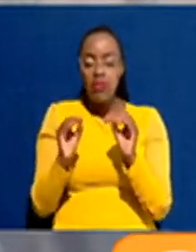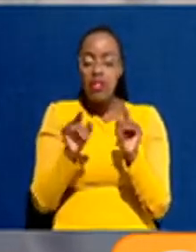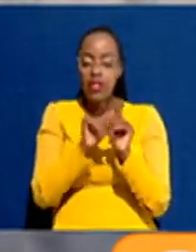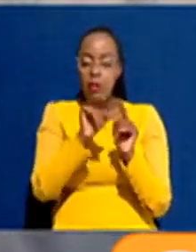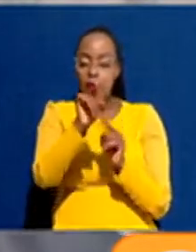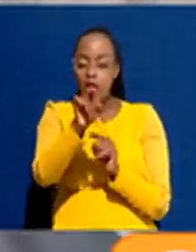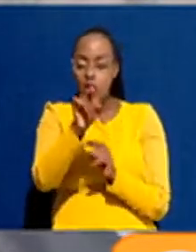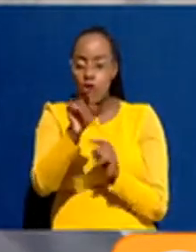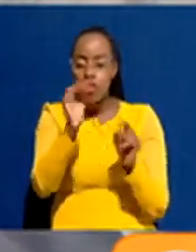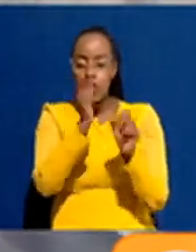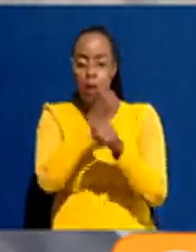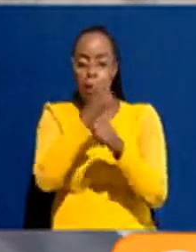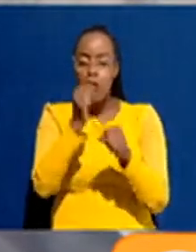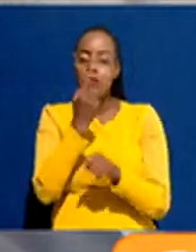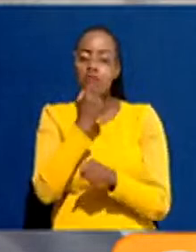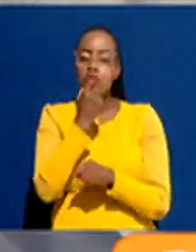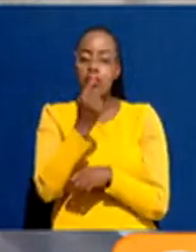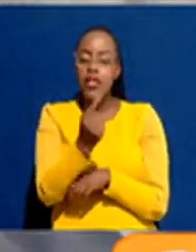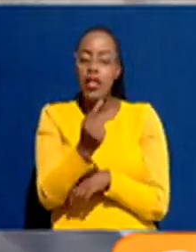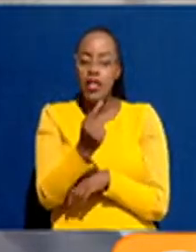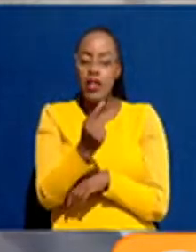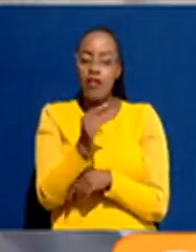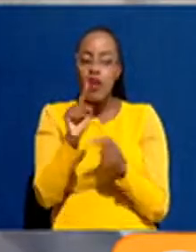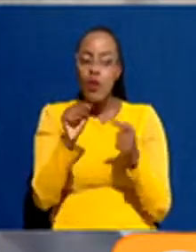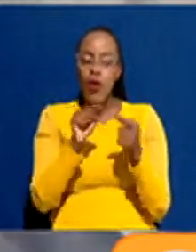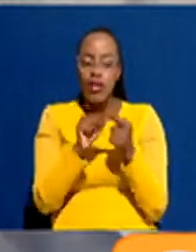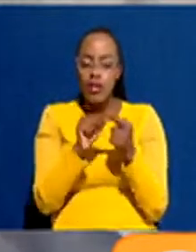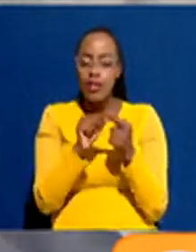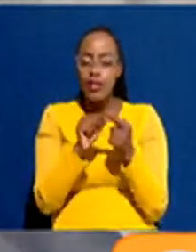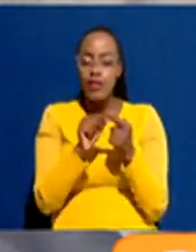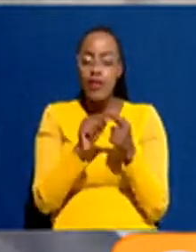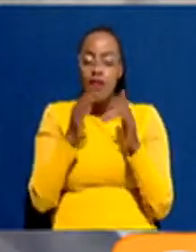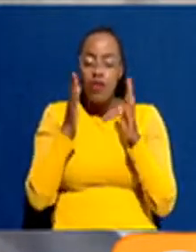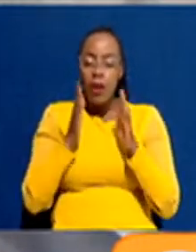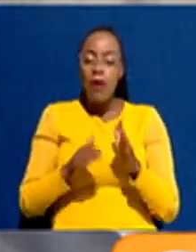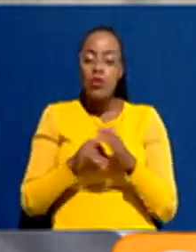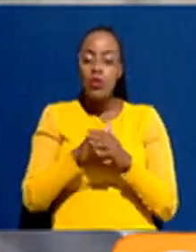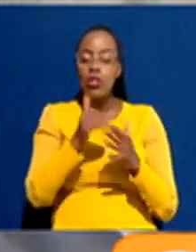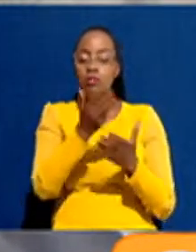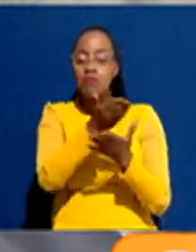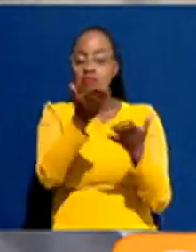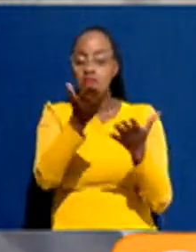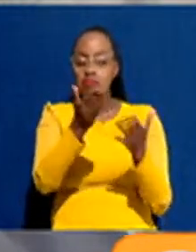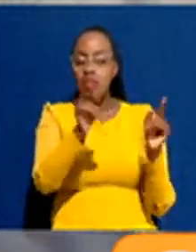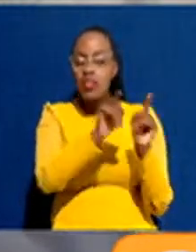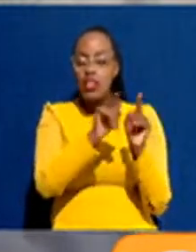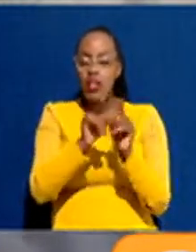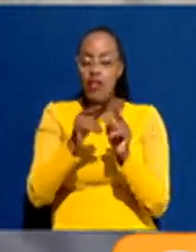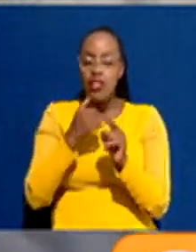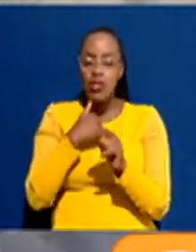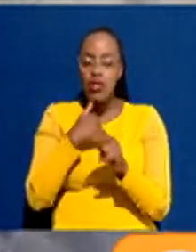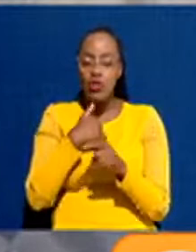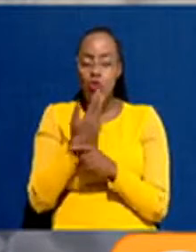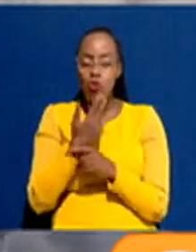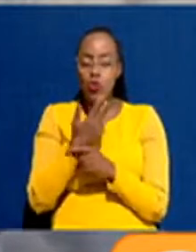you will not even be able to tell when somebody is out to undercut